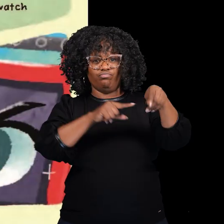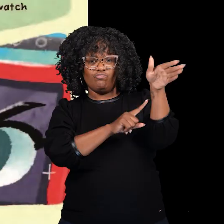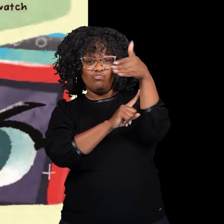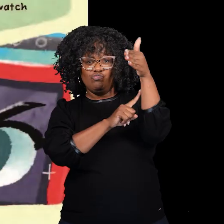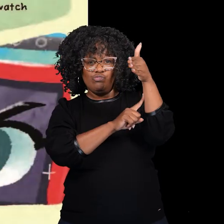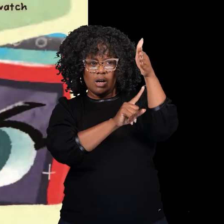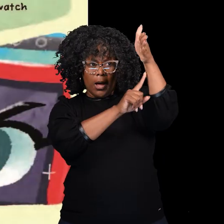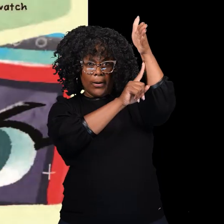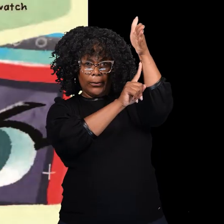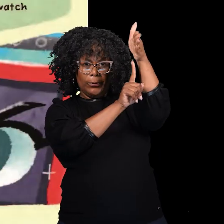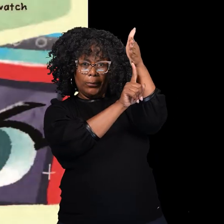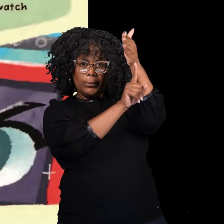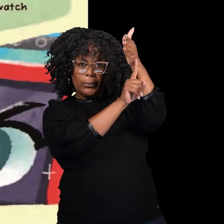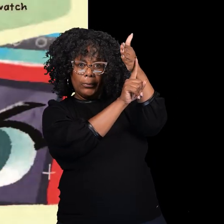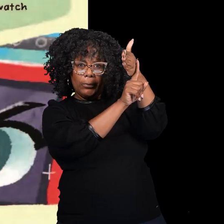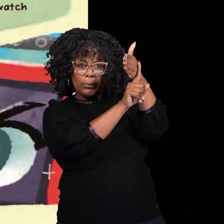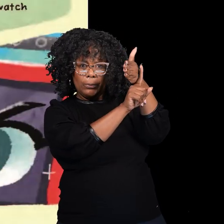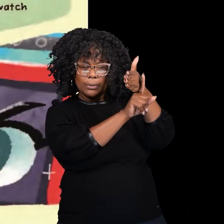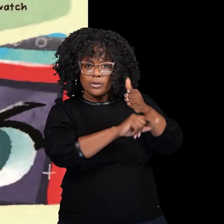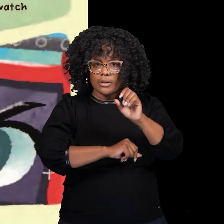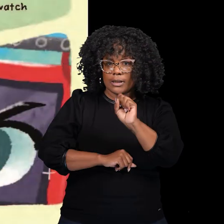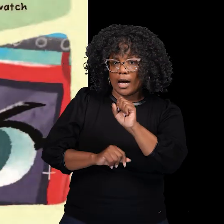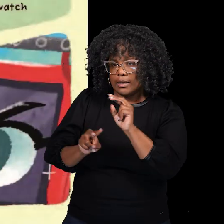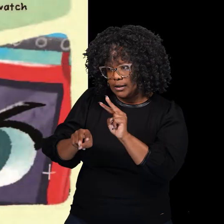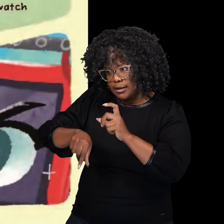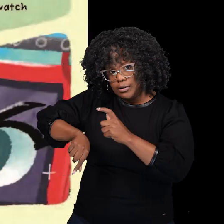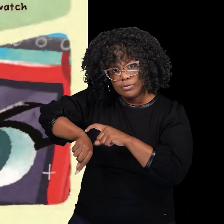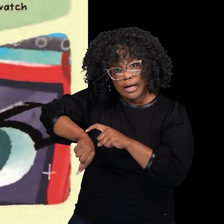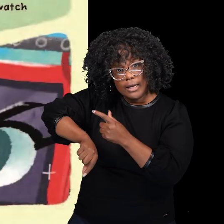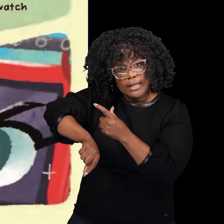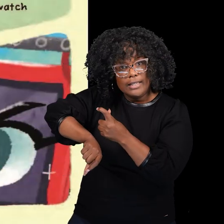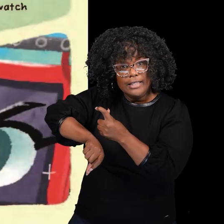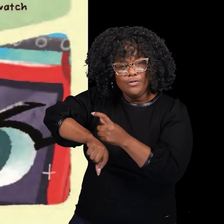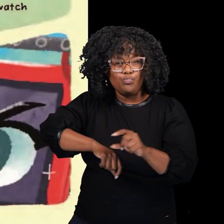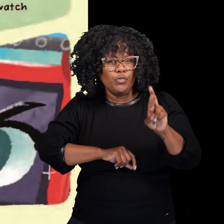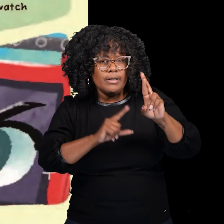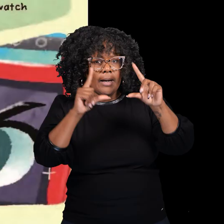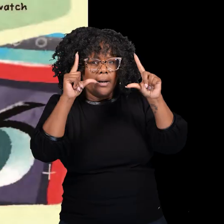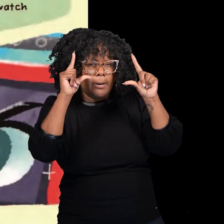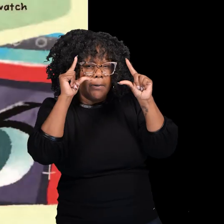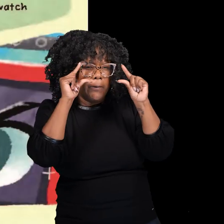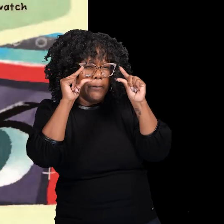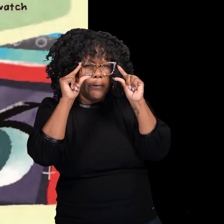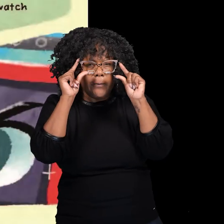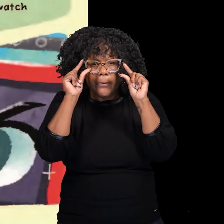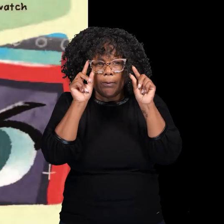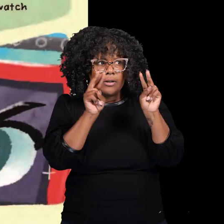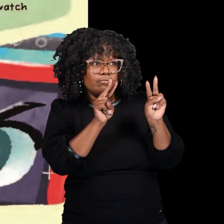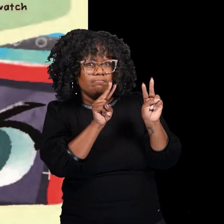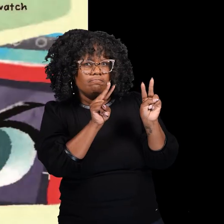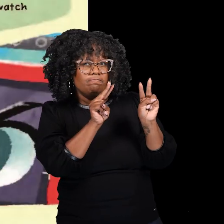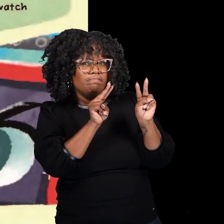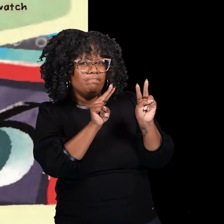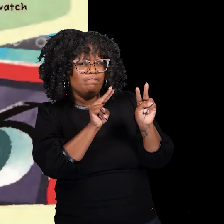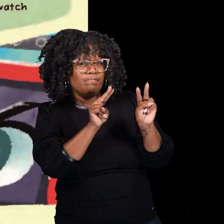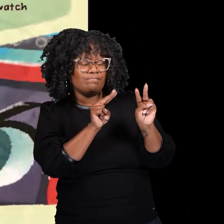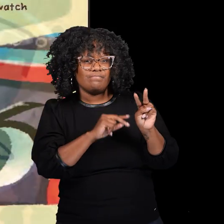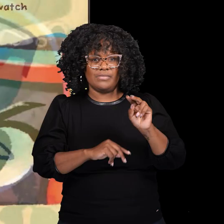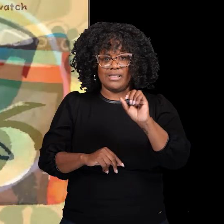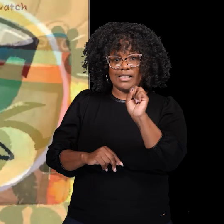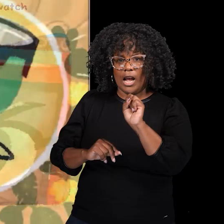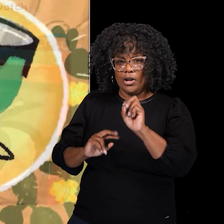checkered flag is lowered to signal the start. Scout clicks her stopwatch, and Ruby's eyes narrow on the path